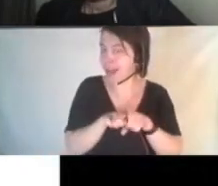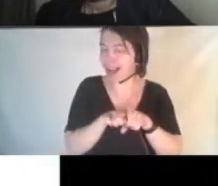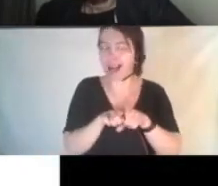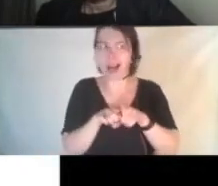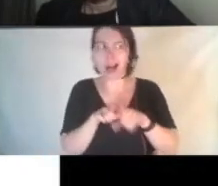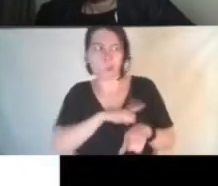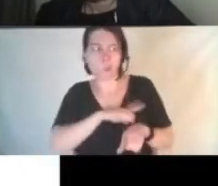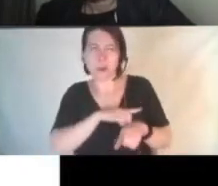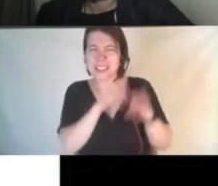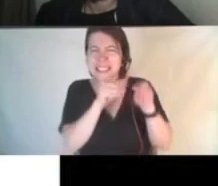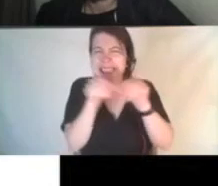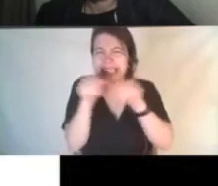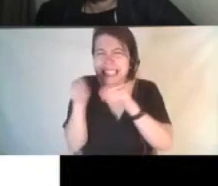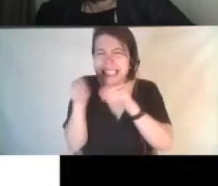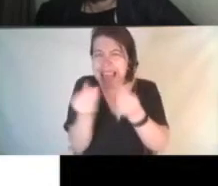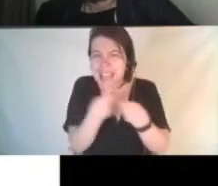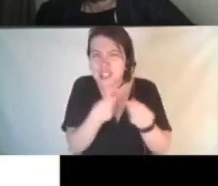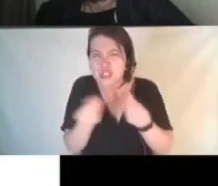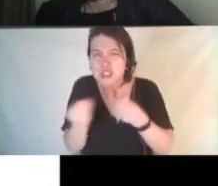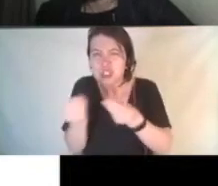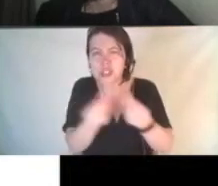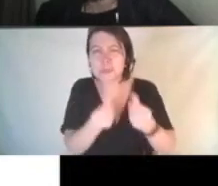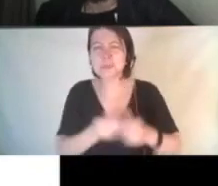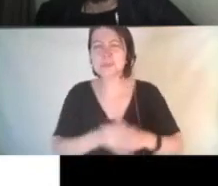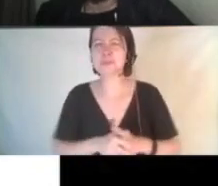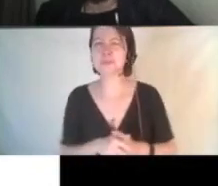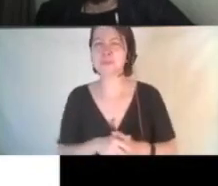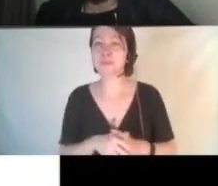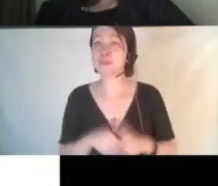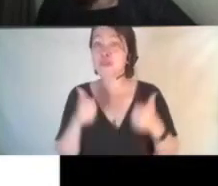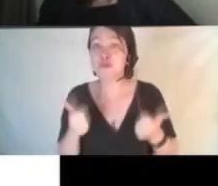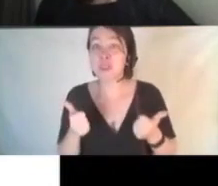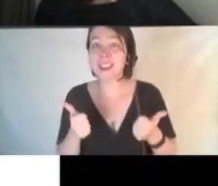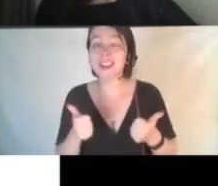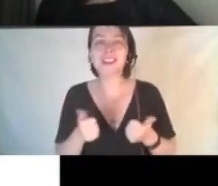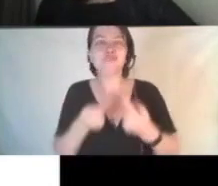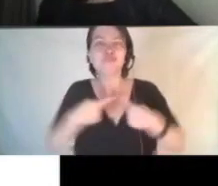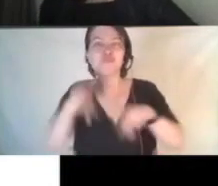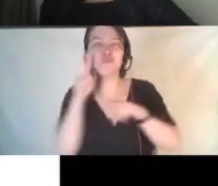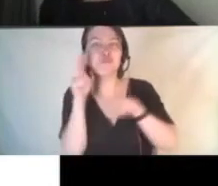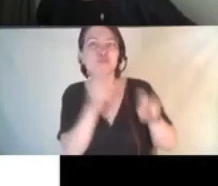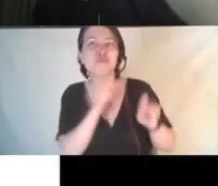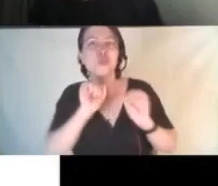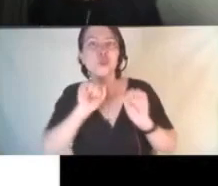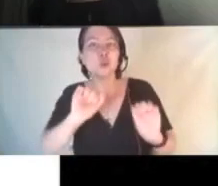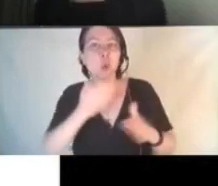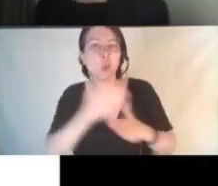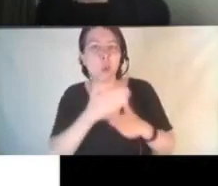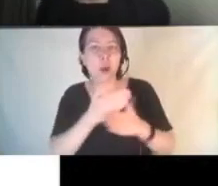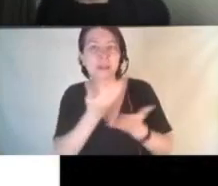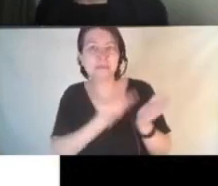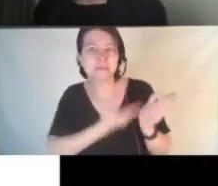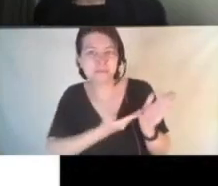Yeah. So. Okay, well, let's look at some of your work. Okay. And what we'll do, I mean, obviously you